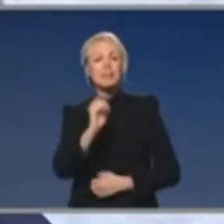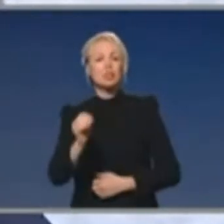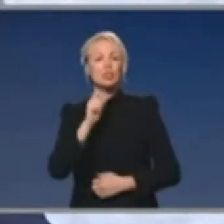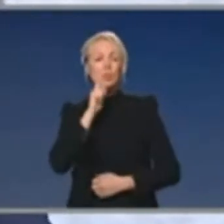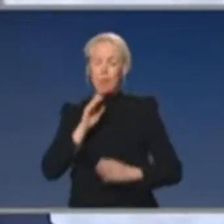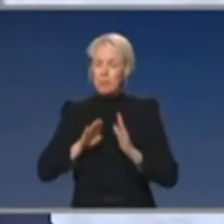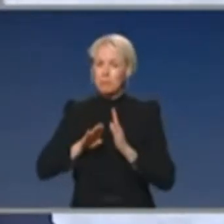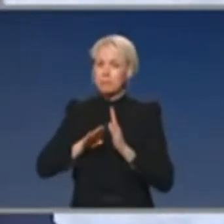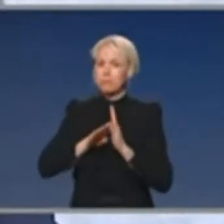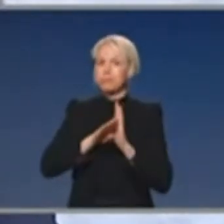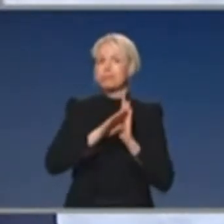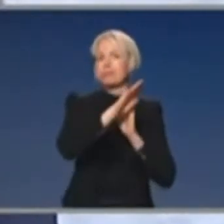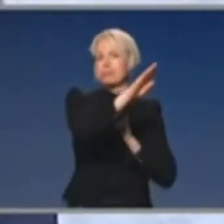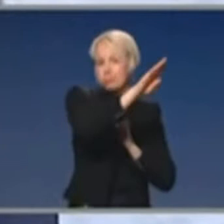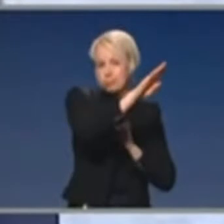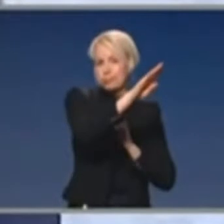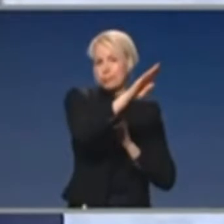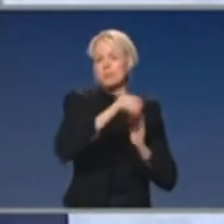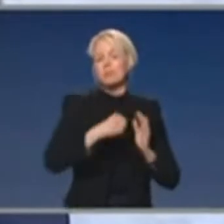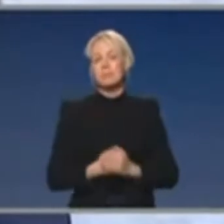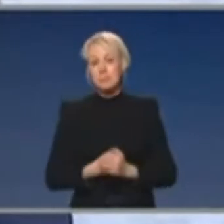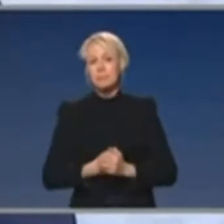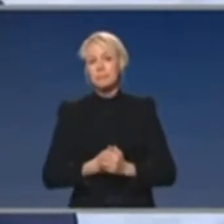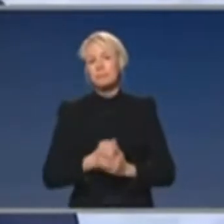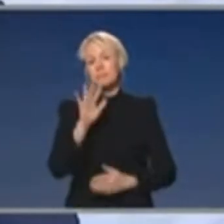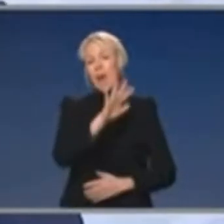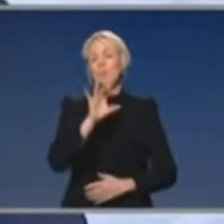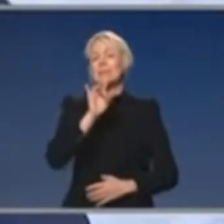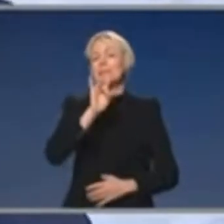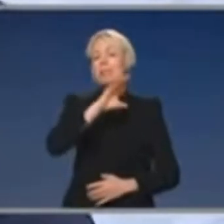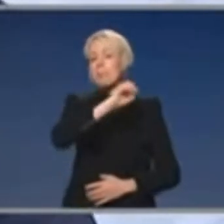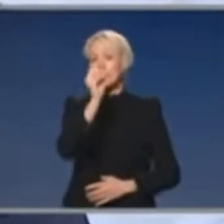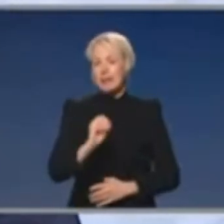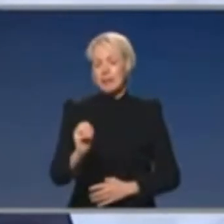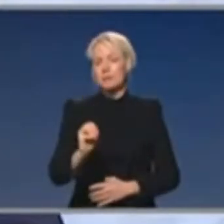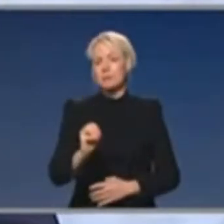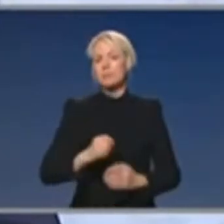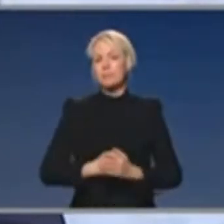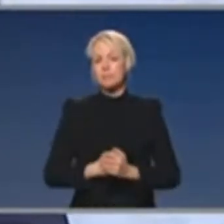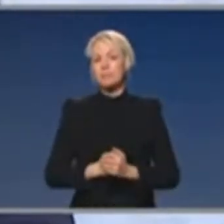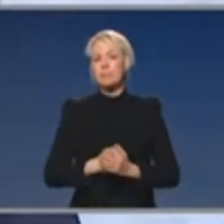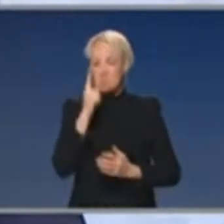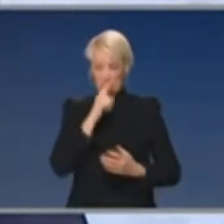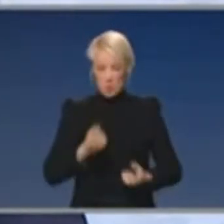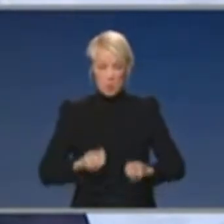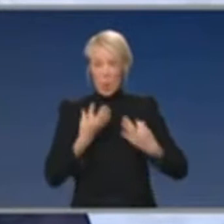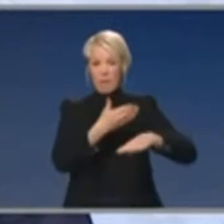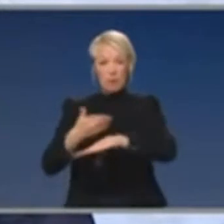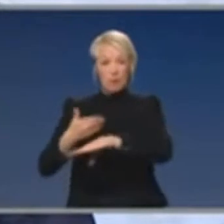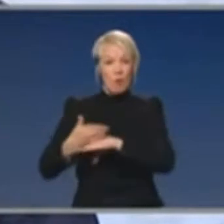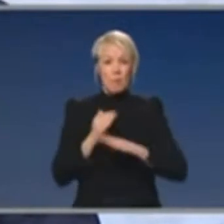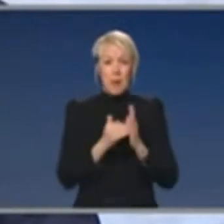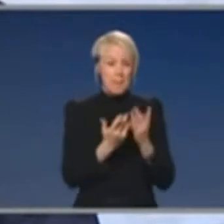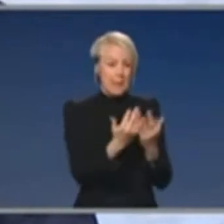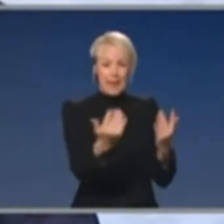of 9.25% and may instead peak closer to 10%, which I note is in line with what the Government Reserve Bank was also